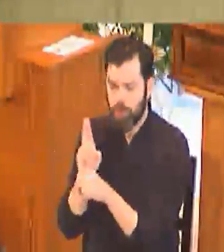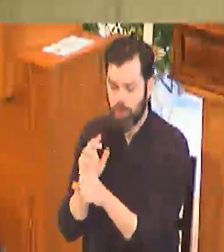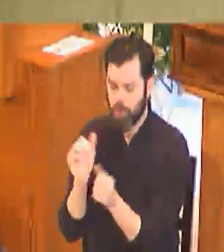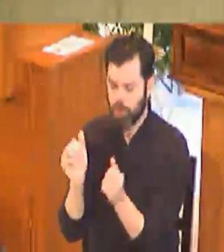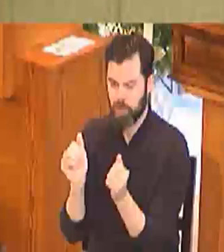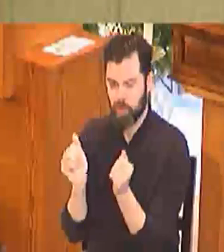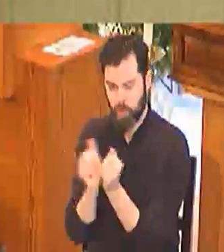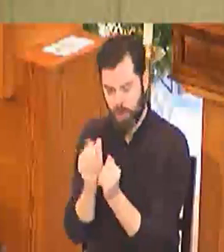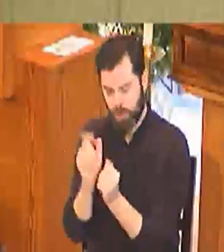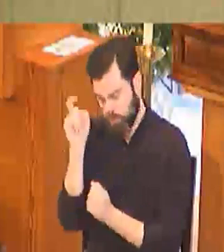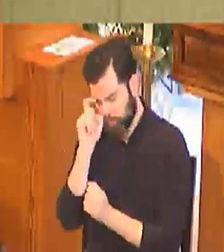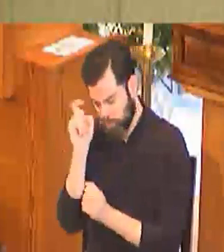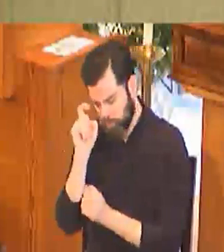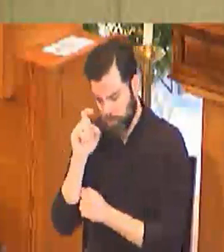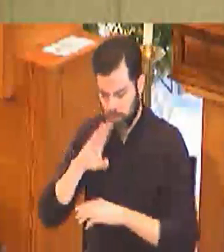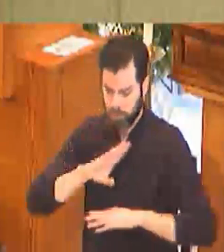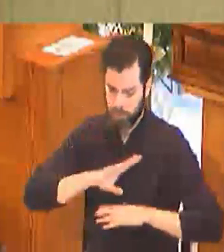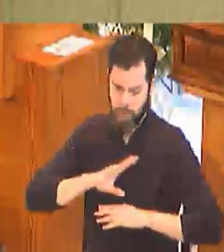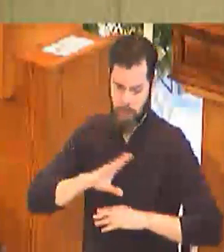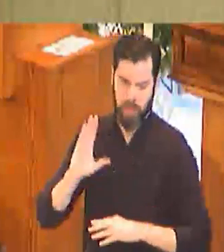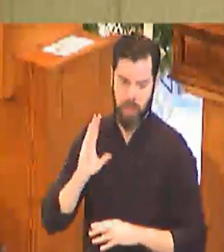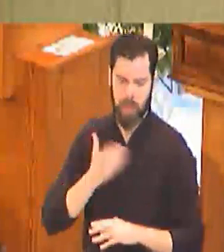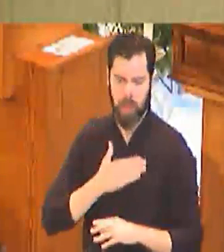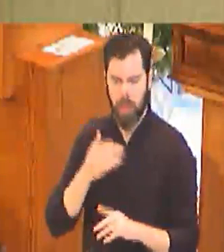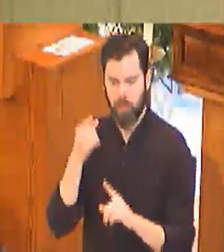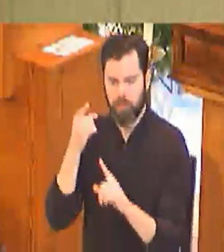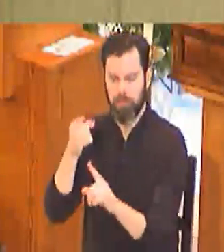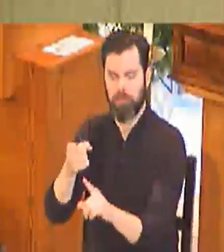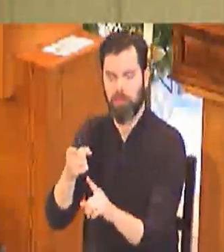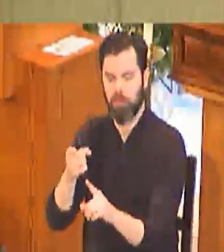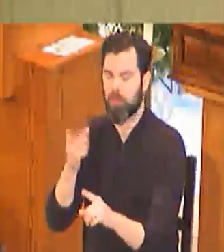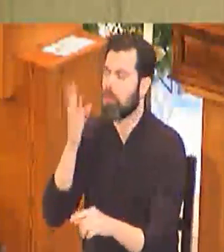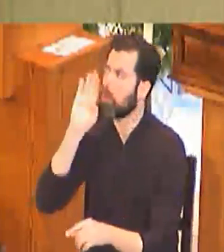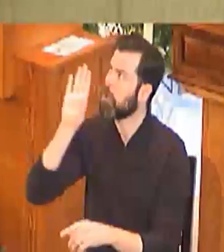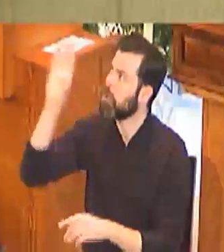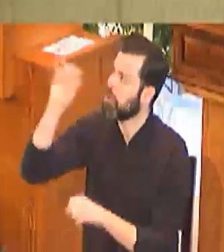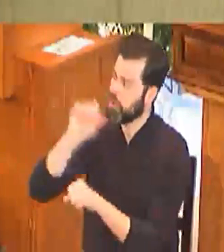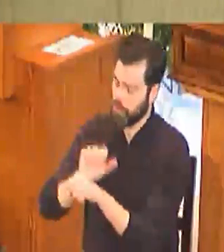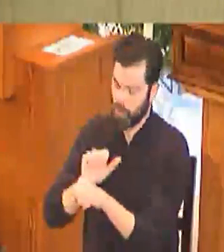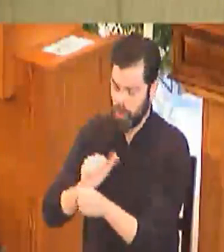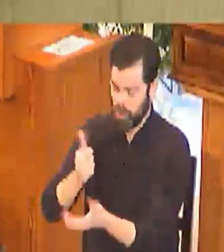joy to do God's work. Amen.